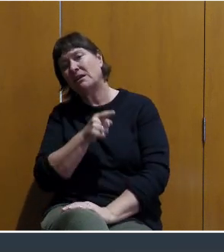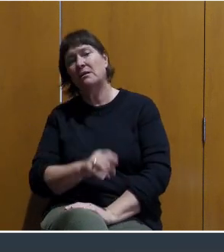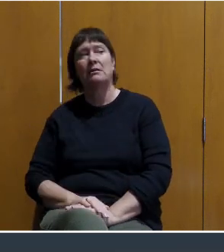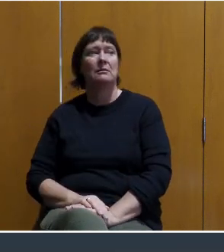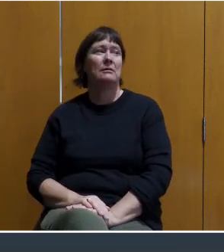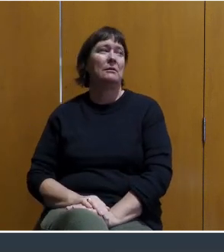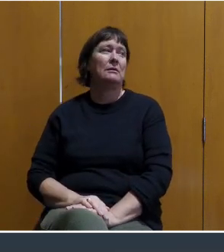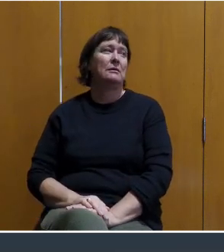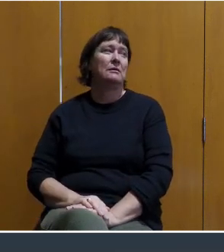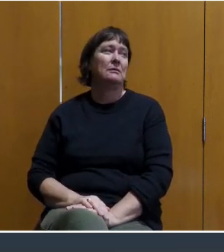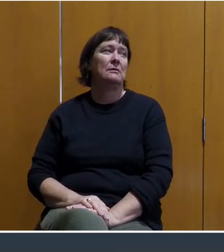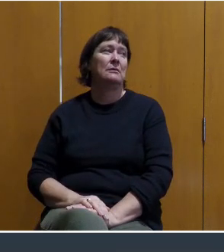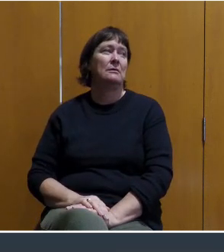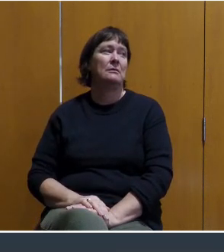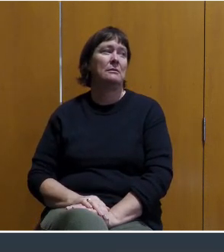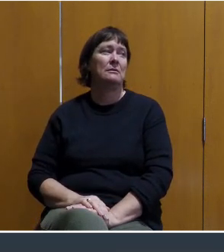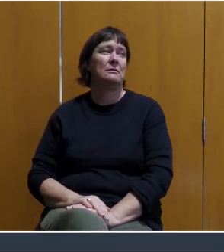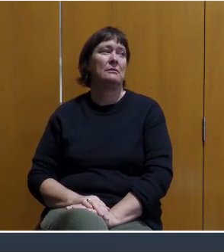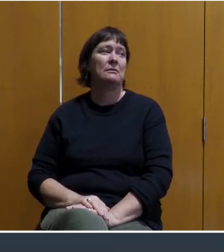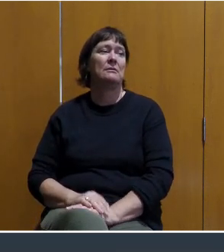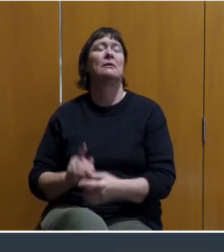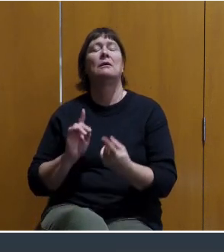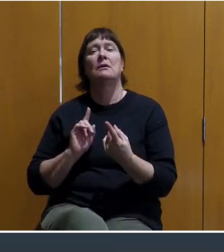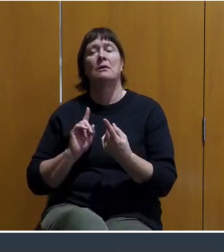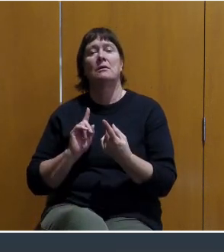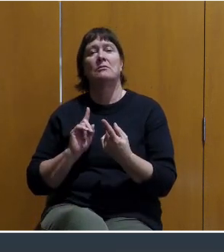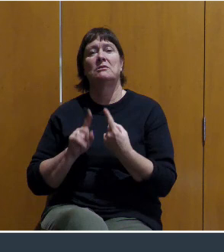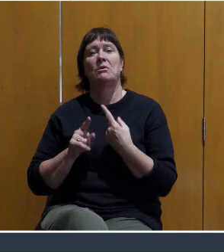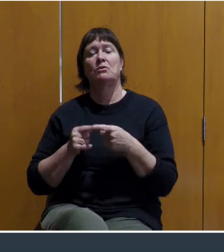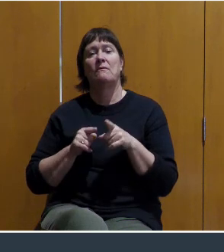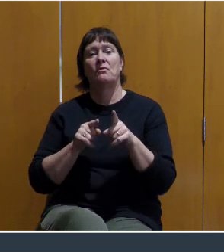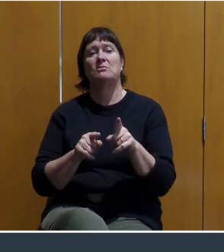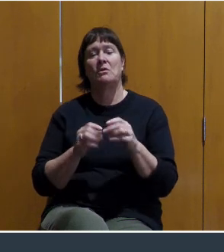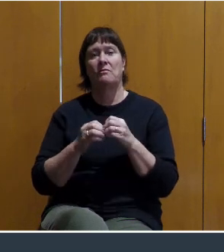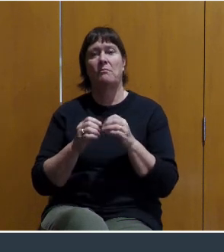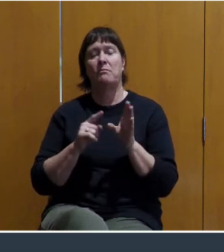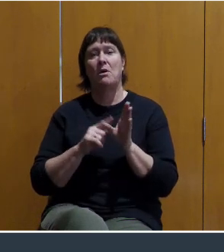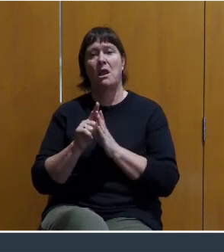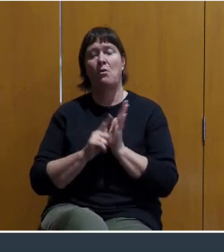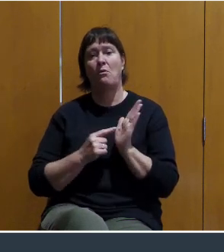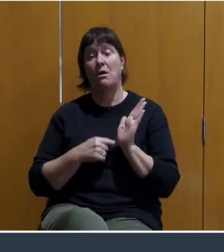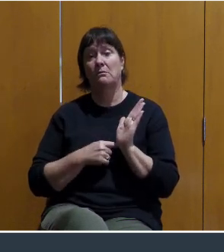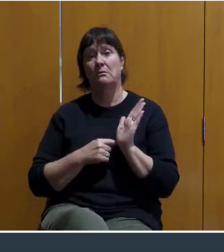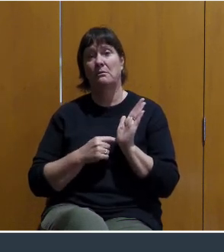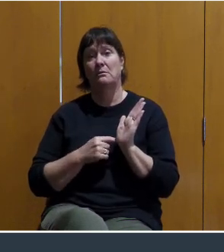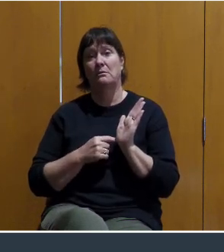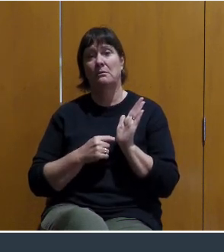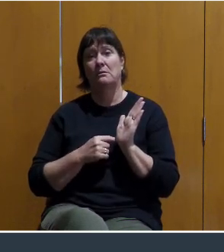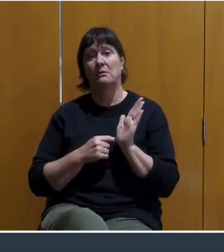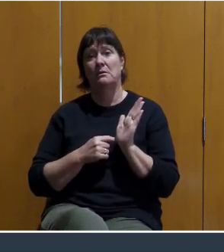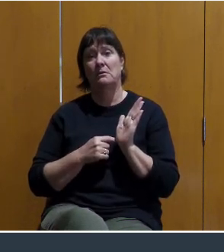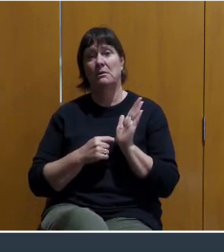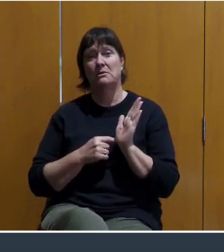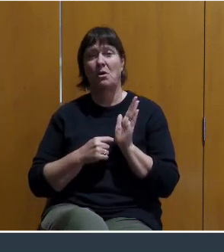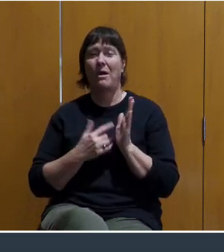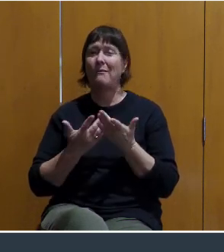Rachel respond to any enforcement of the bylaw once it is into effect, because your question is more related to how we're going to enforce